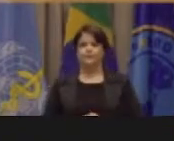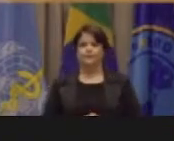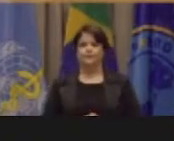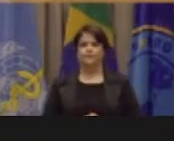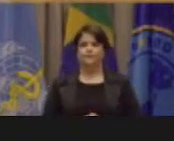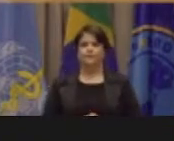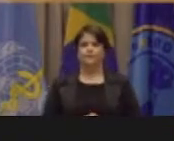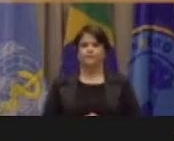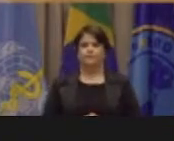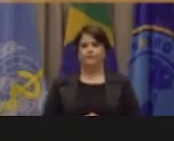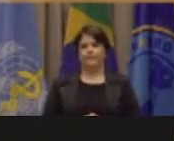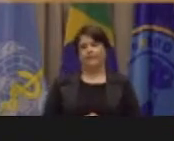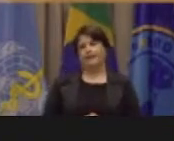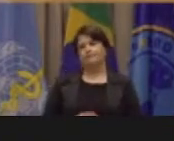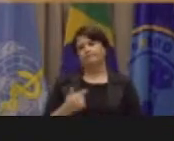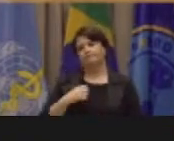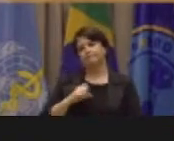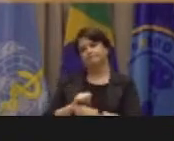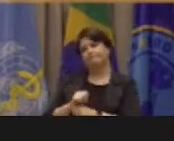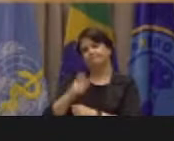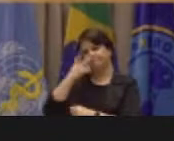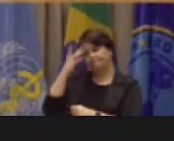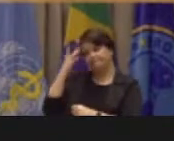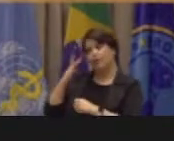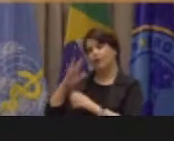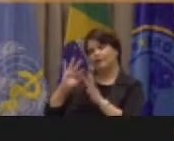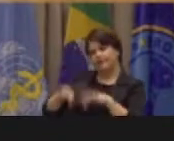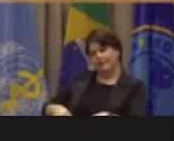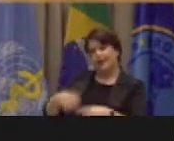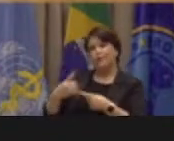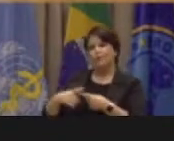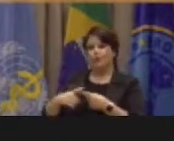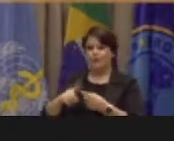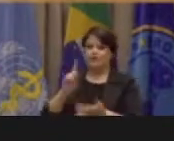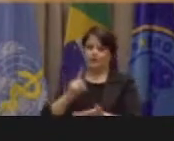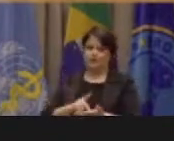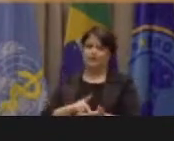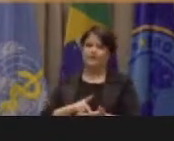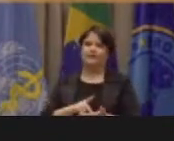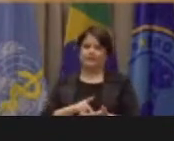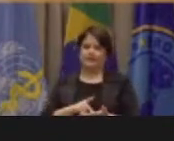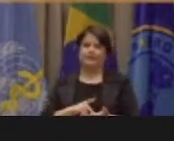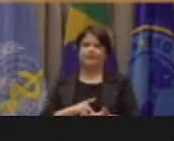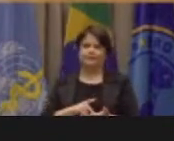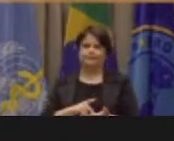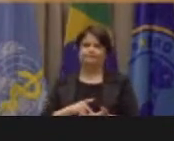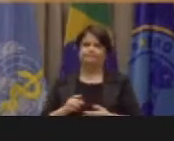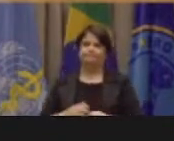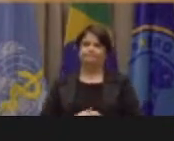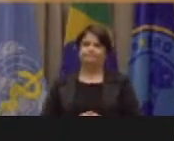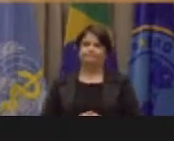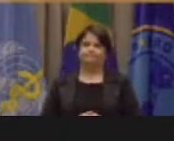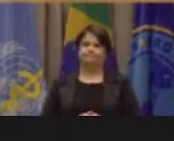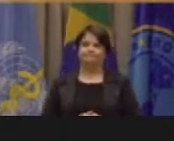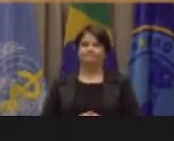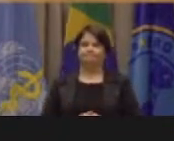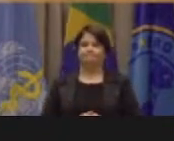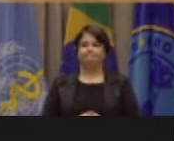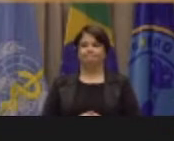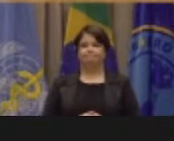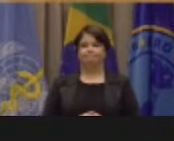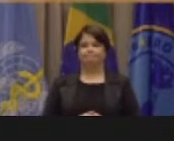days were very interesting, and I have listened to a lot